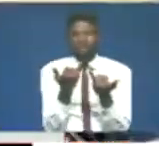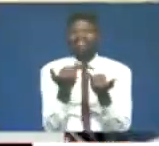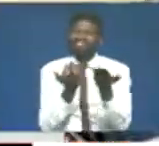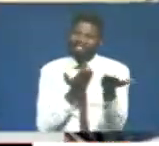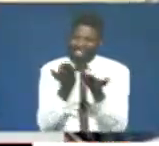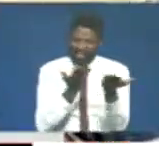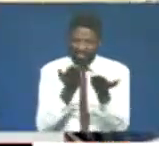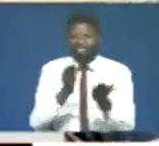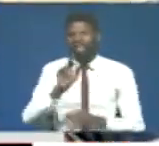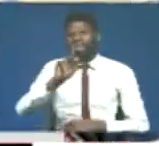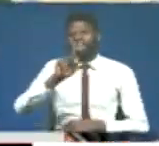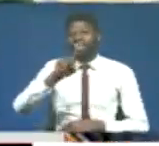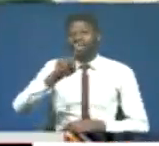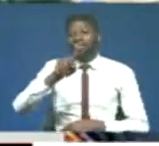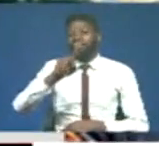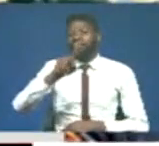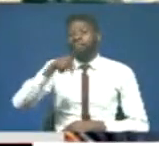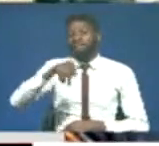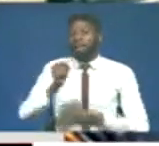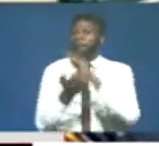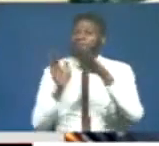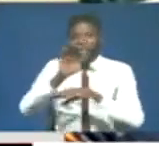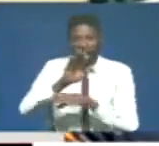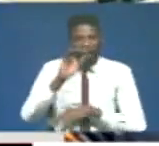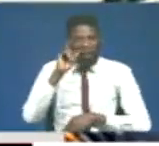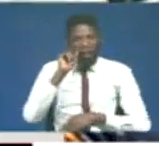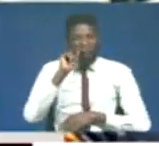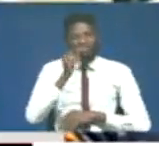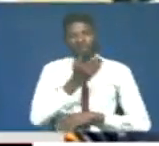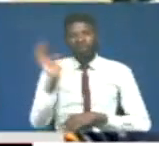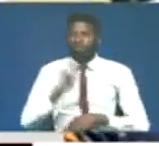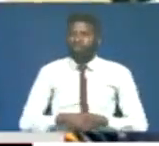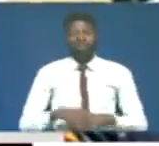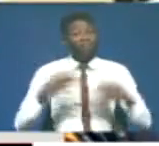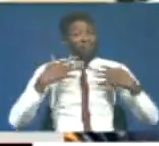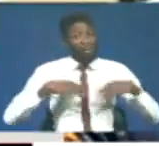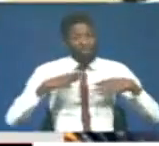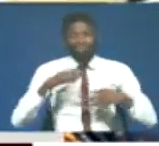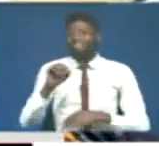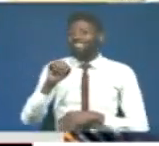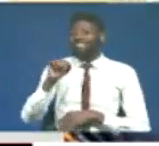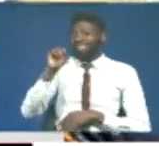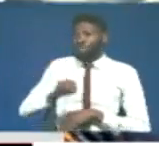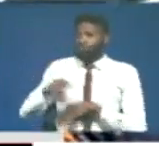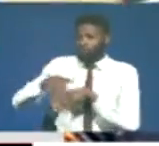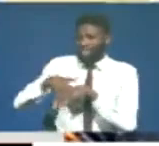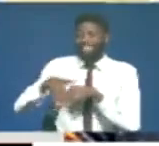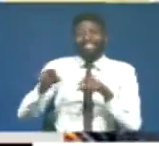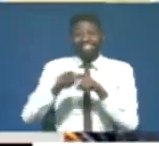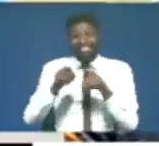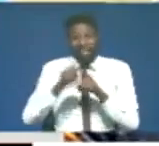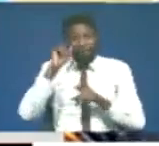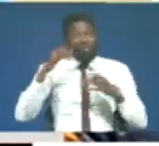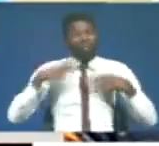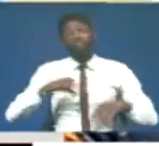Mombasa. There's an outcry from the people of Southern Sudan and people of Mombasa as well, because the livelihood of people of Mombasa come from this port. If you